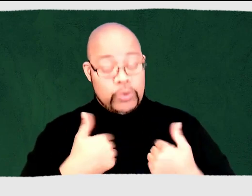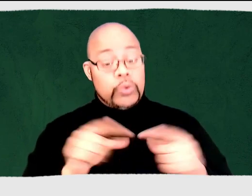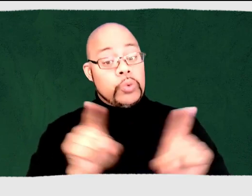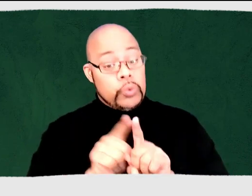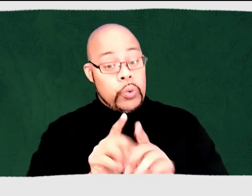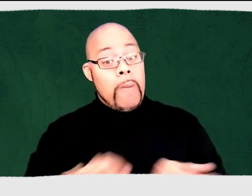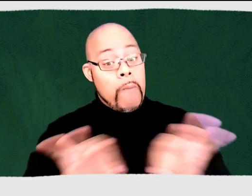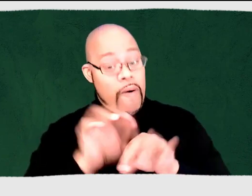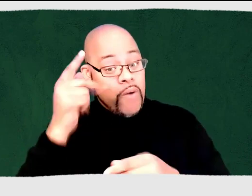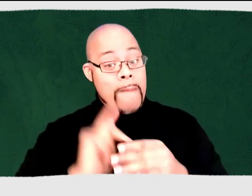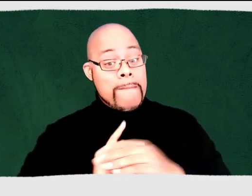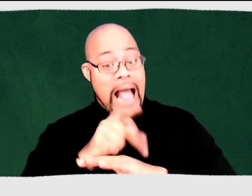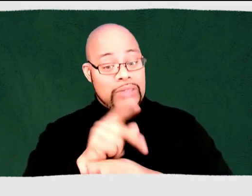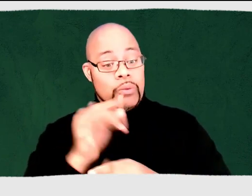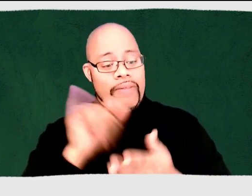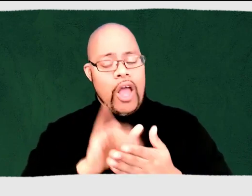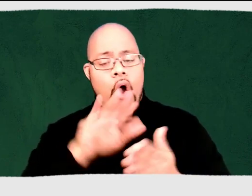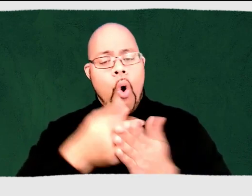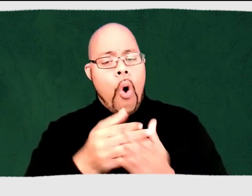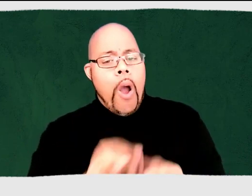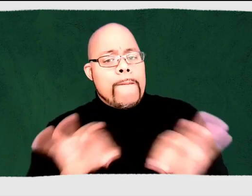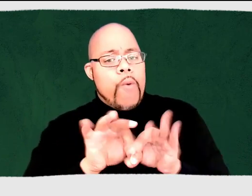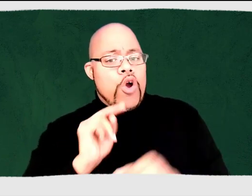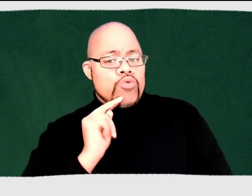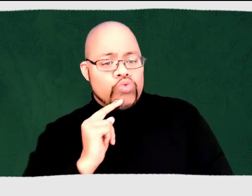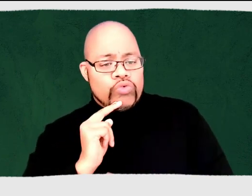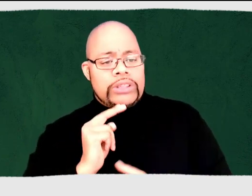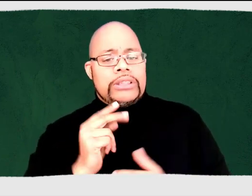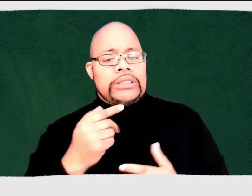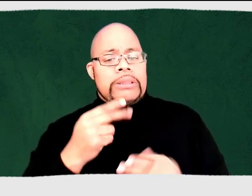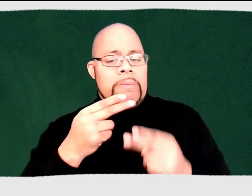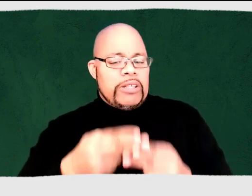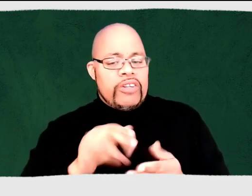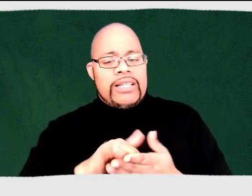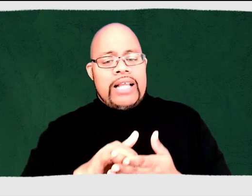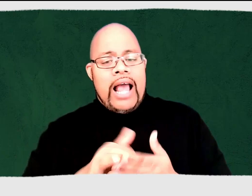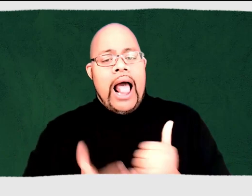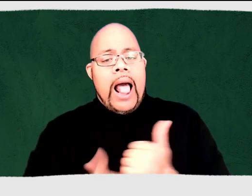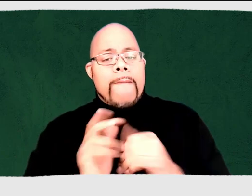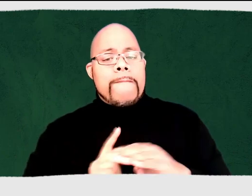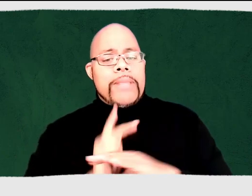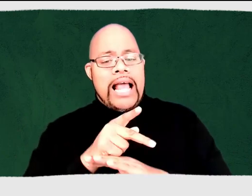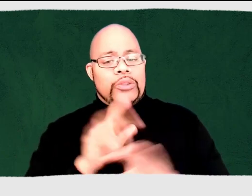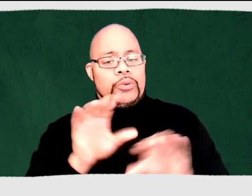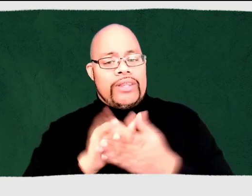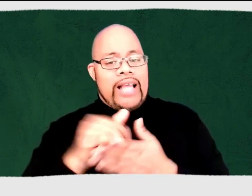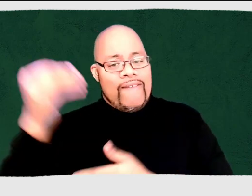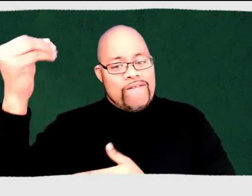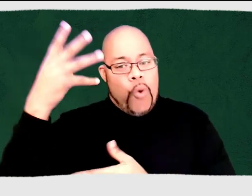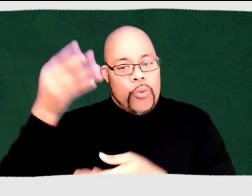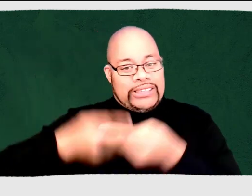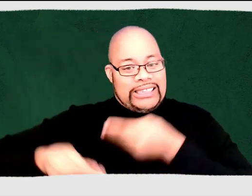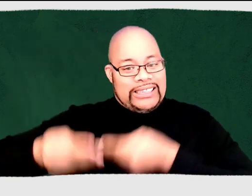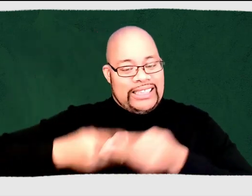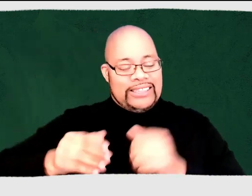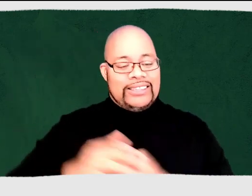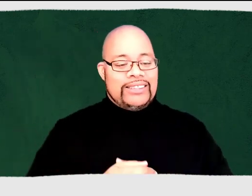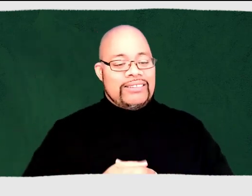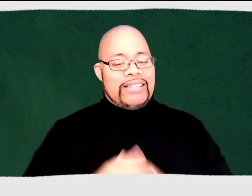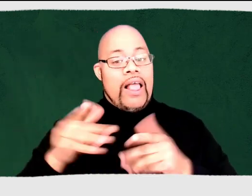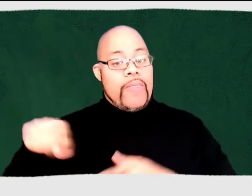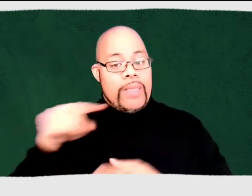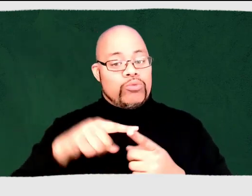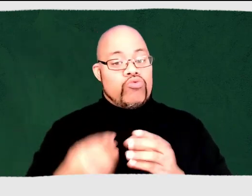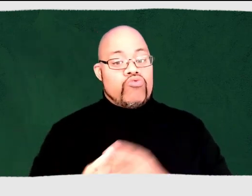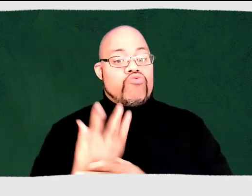important in plants. It's one of those all-important nutrients we just mentioned that helps plants do that photosynthesizing that allows them to